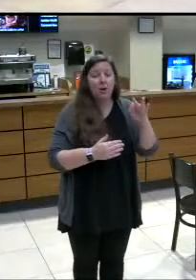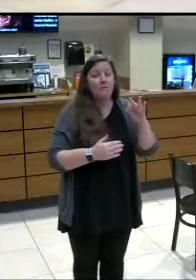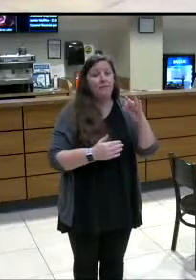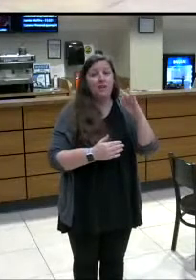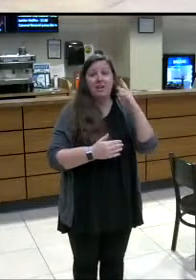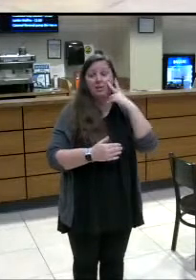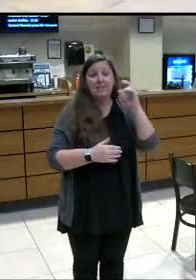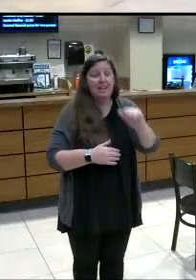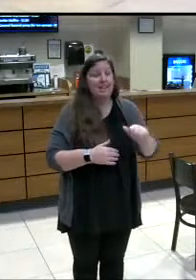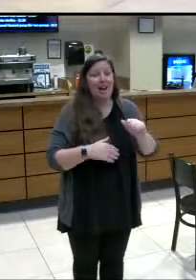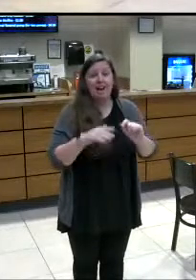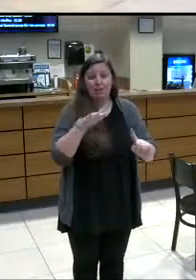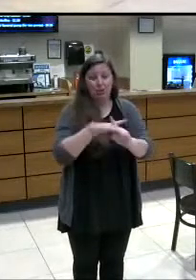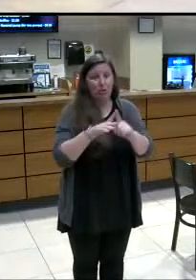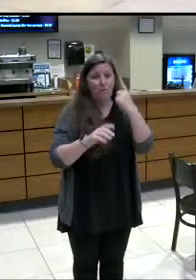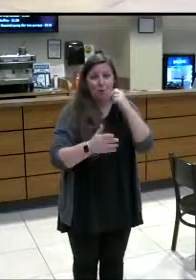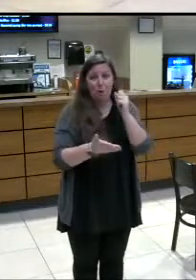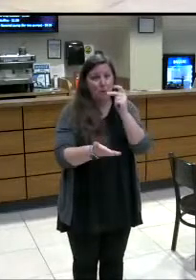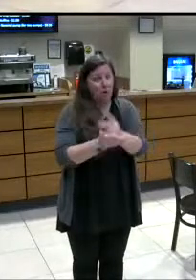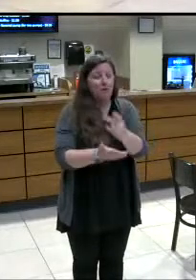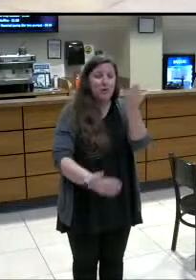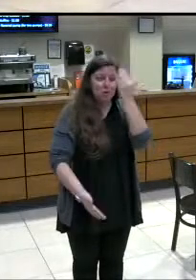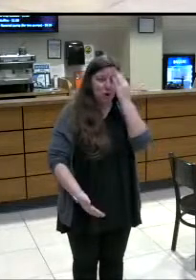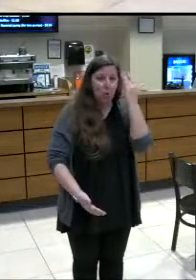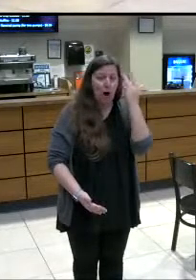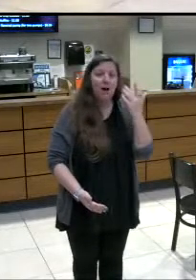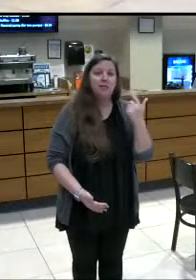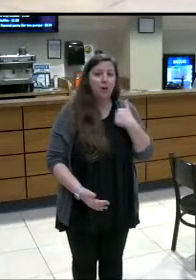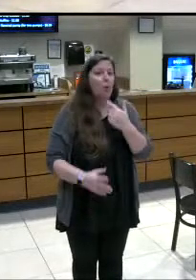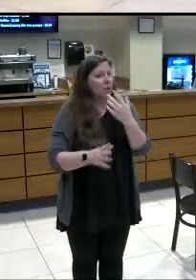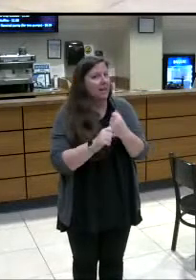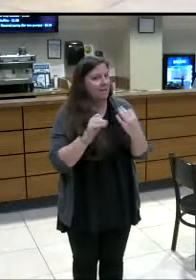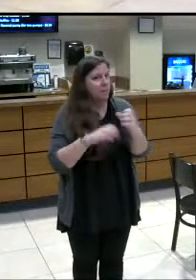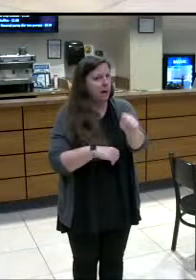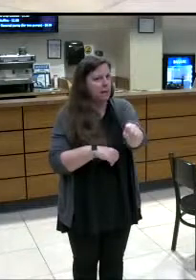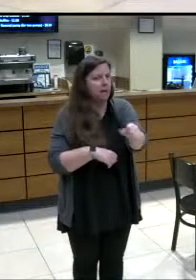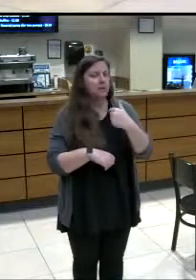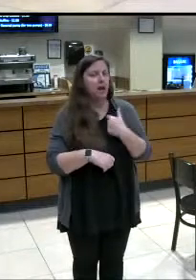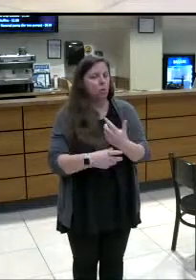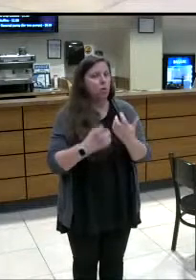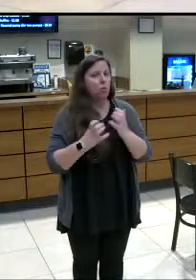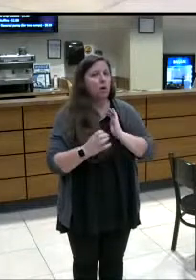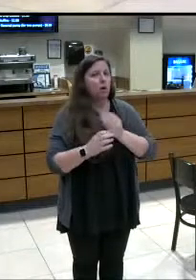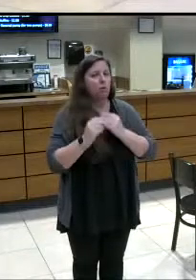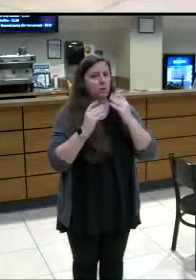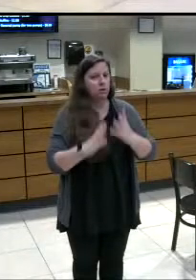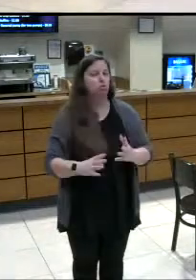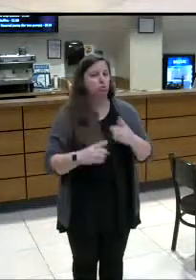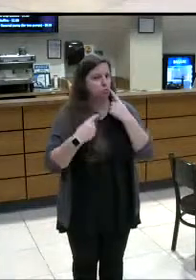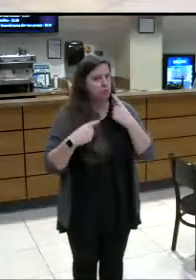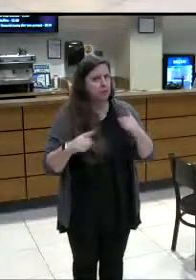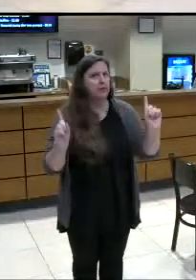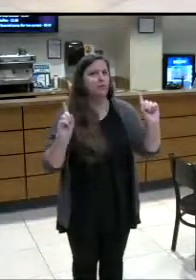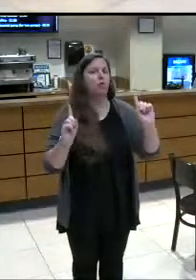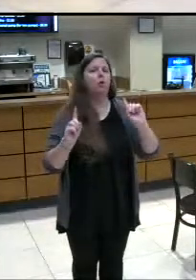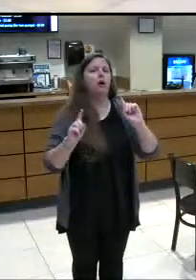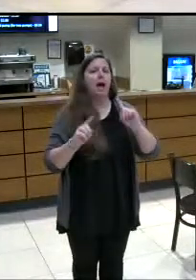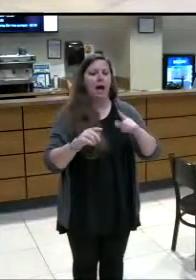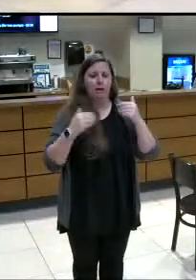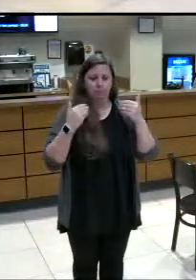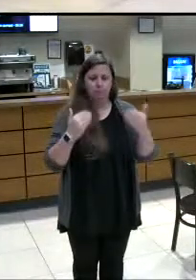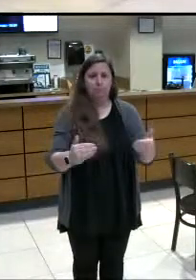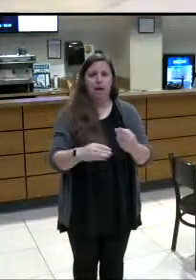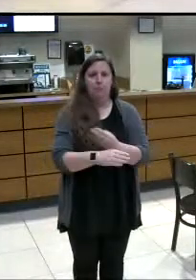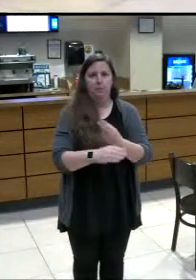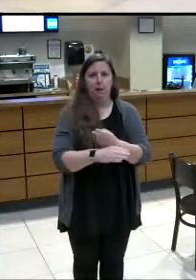But we do get feedback because we want our teachers to be successful in implementing the resource. And the last thing that I will say about